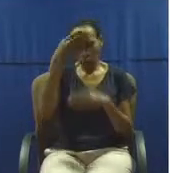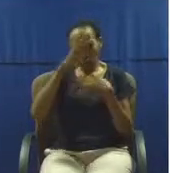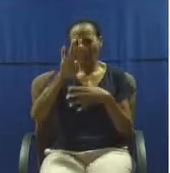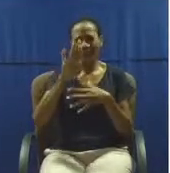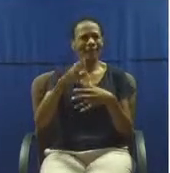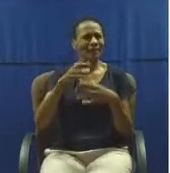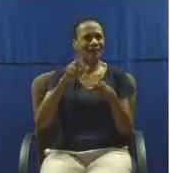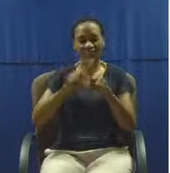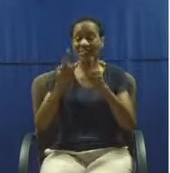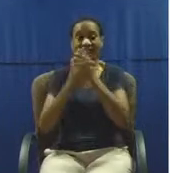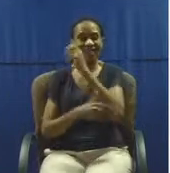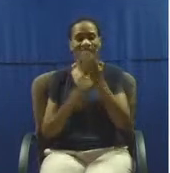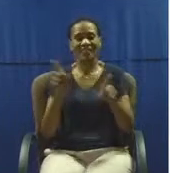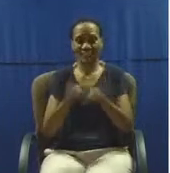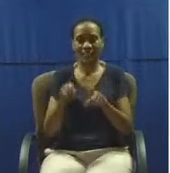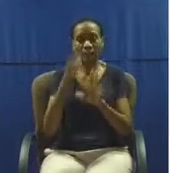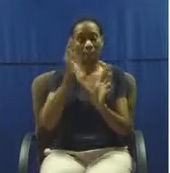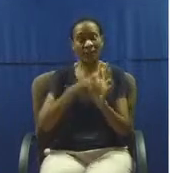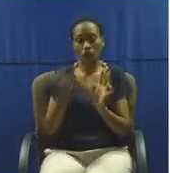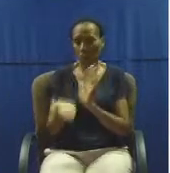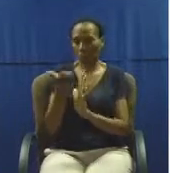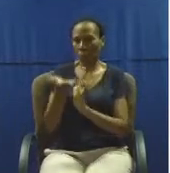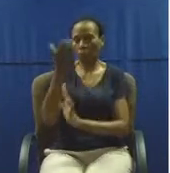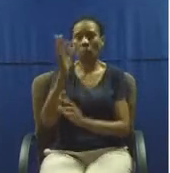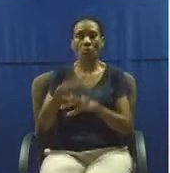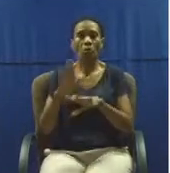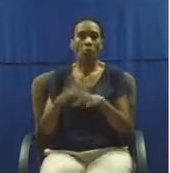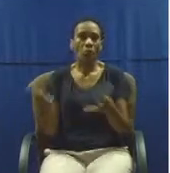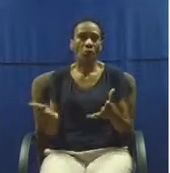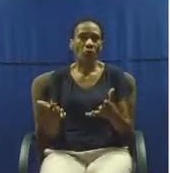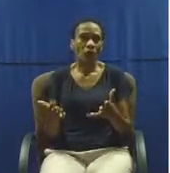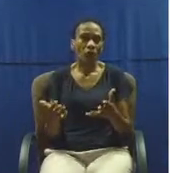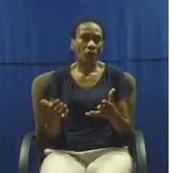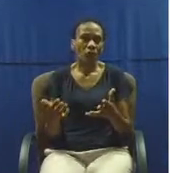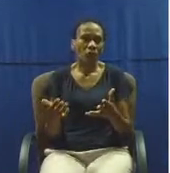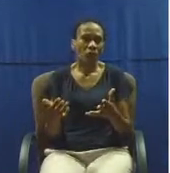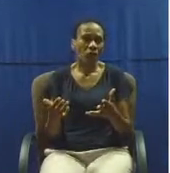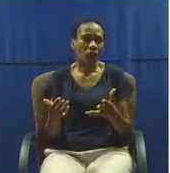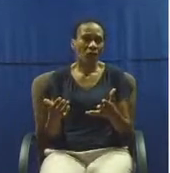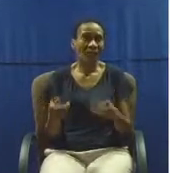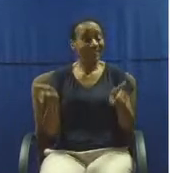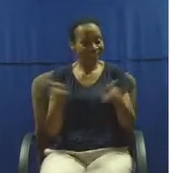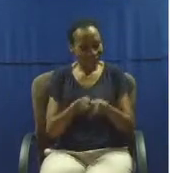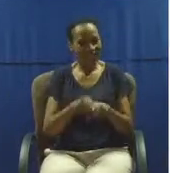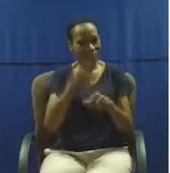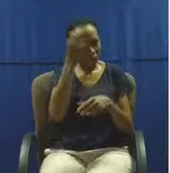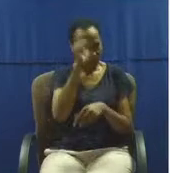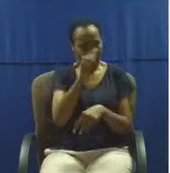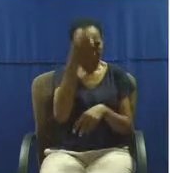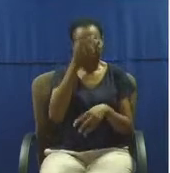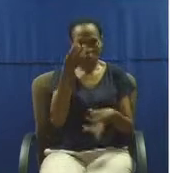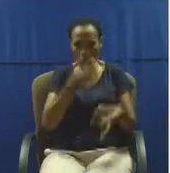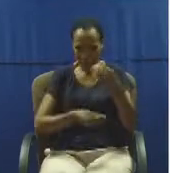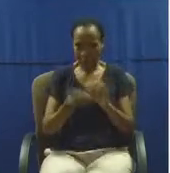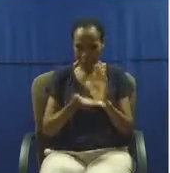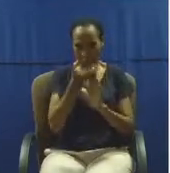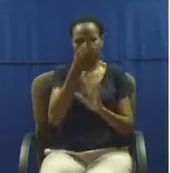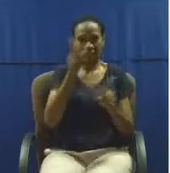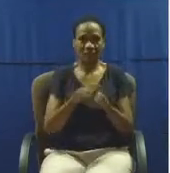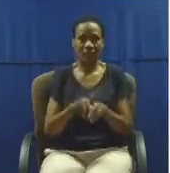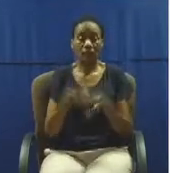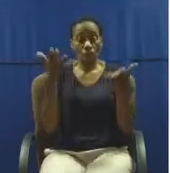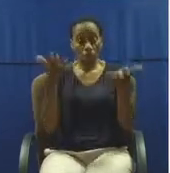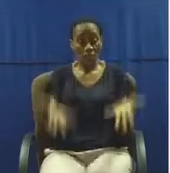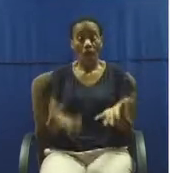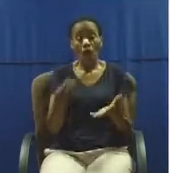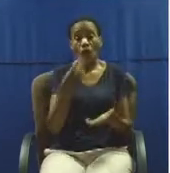litre, we pay 21 Rand a litre. And that's the price that South Africans are paying for the corruption and incompetence of government. Now, food prices